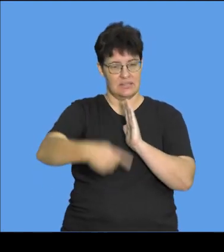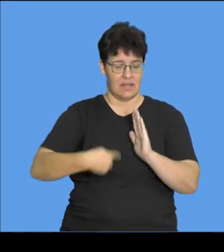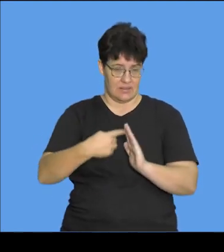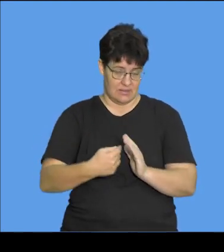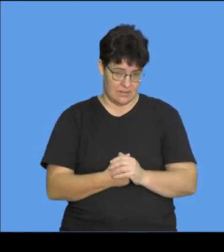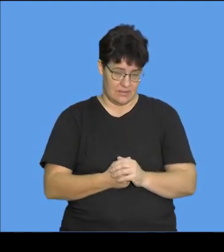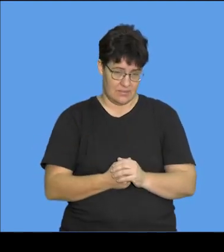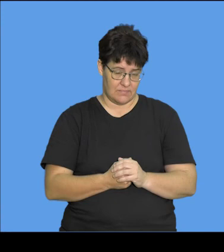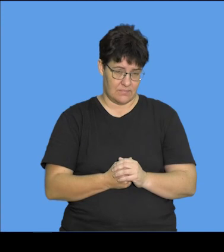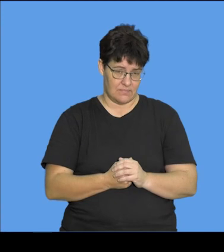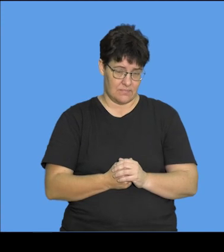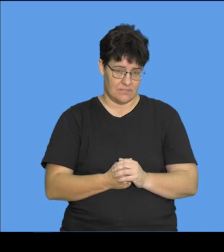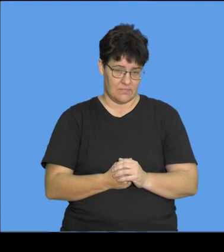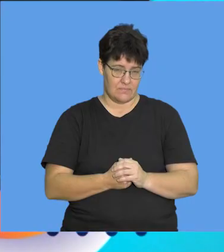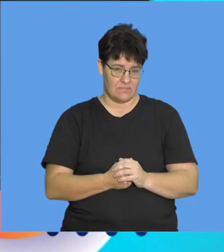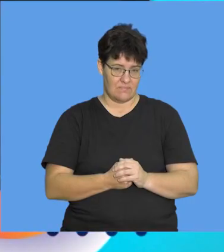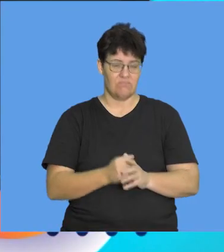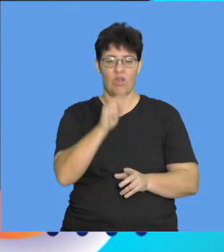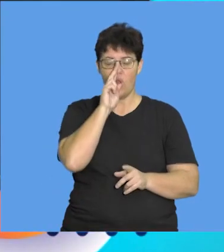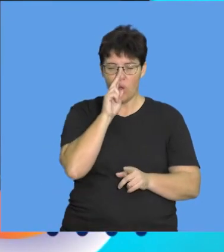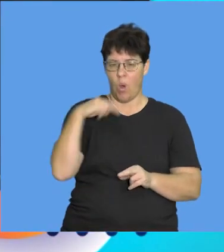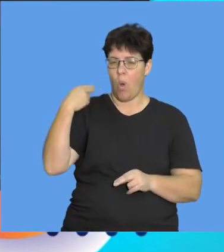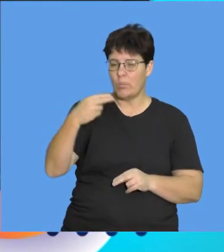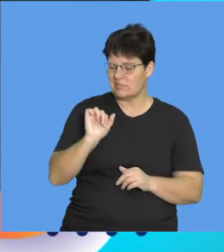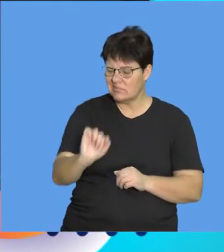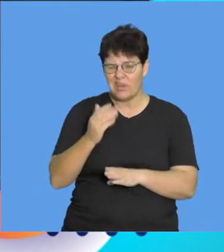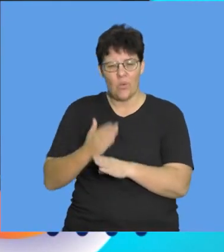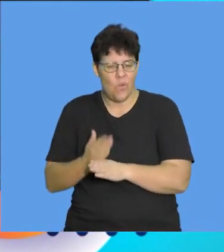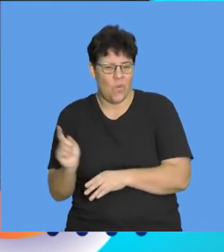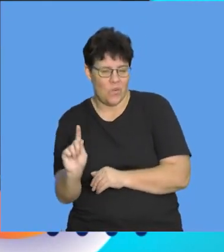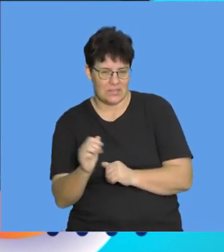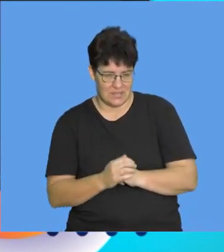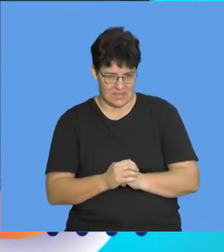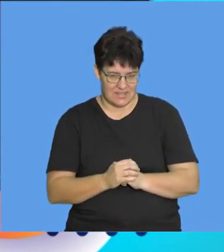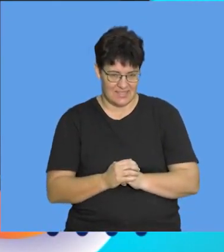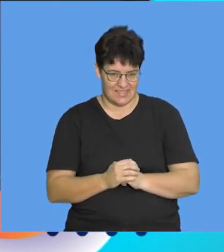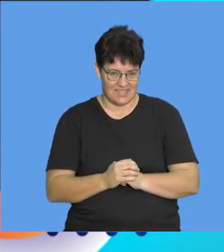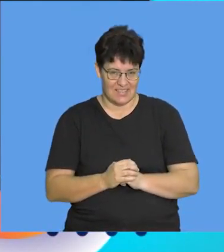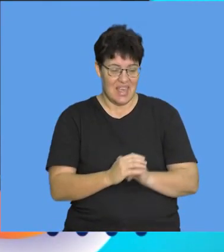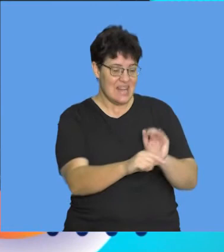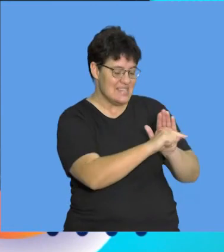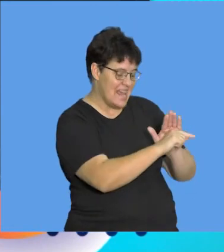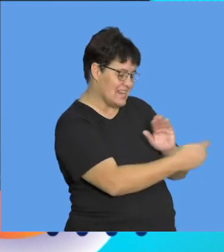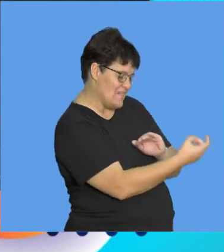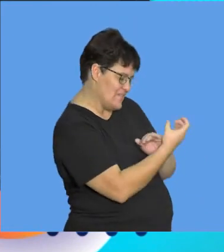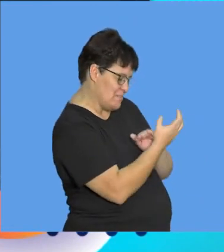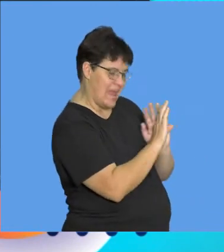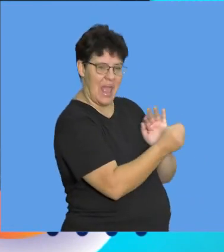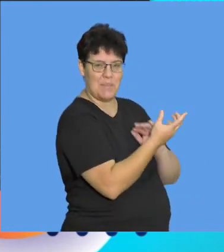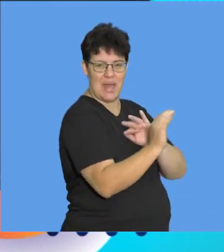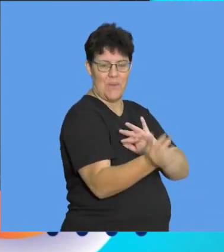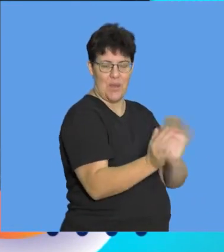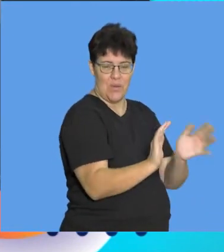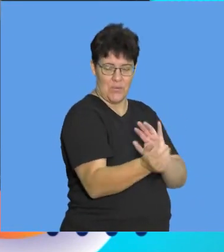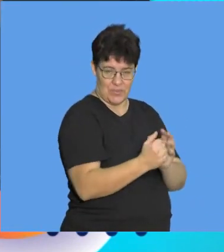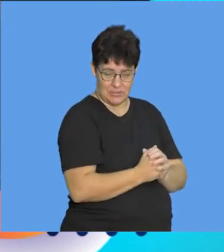looked at the function of these hormones. We've looked at the concept of how negative feedback occurs. It's important that we